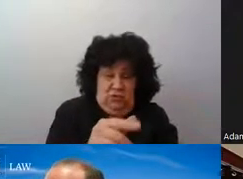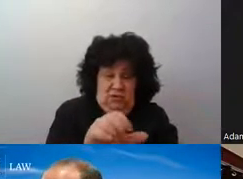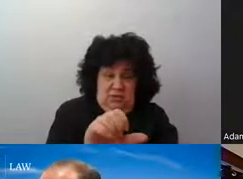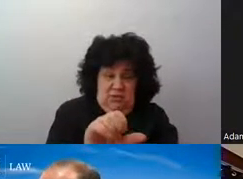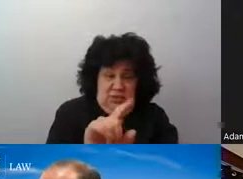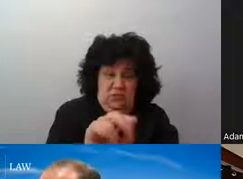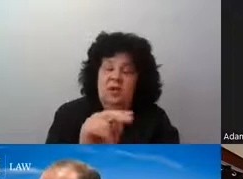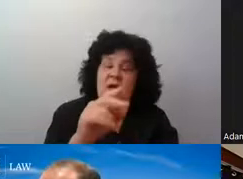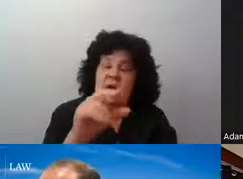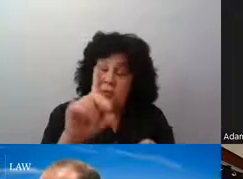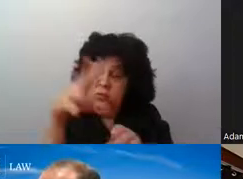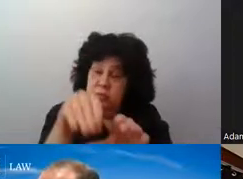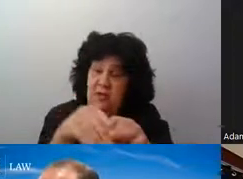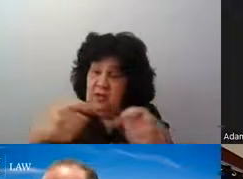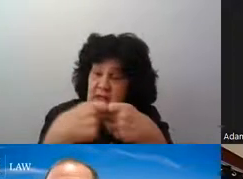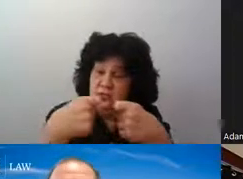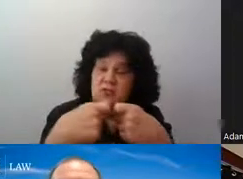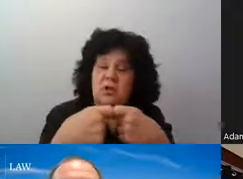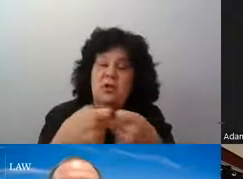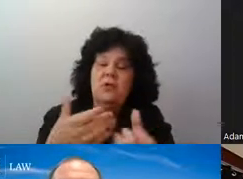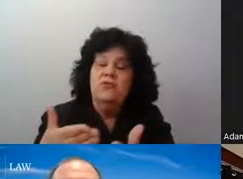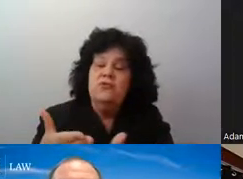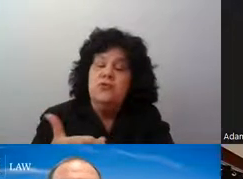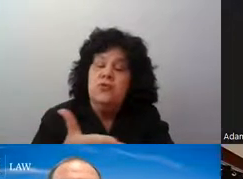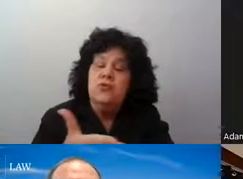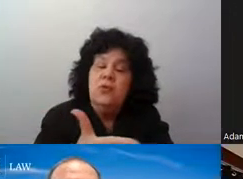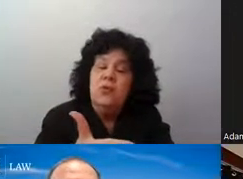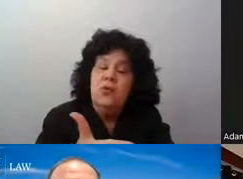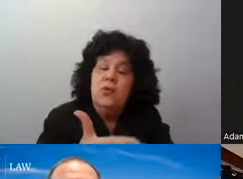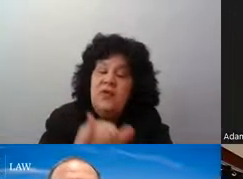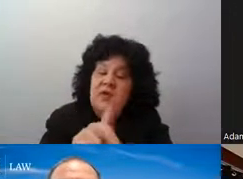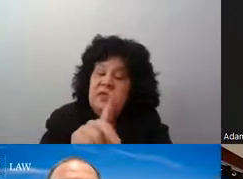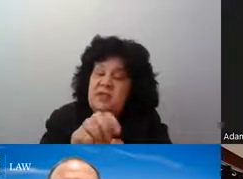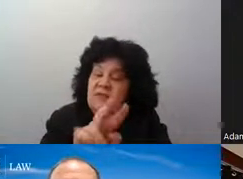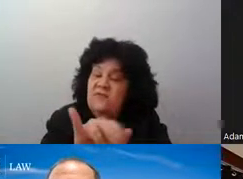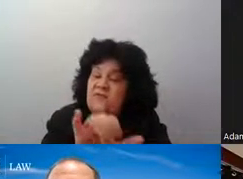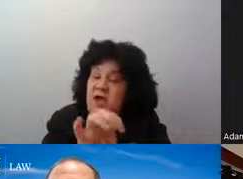electricity that is being provided through that device is using